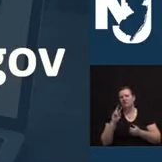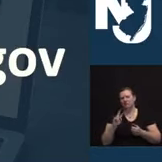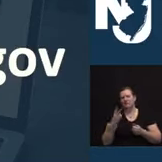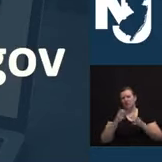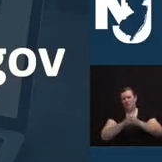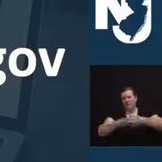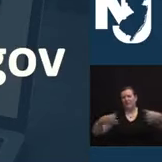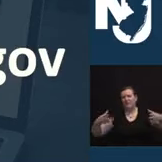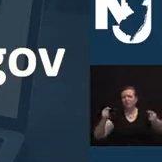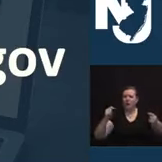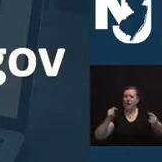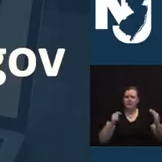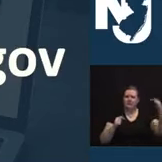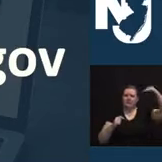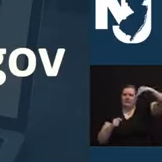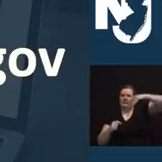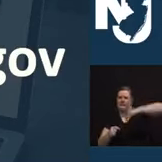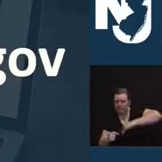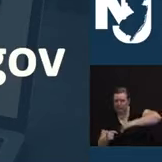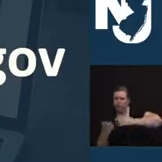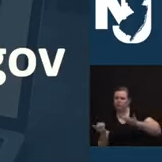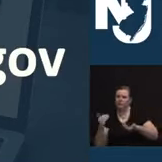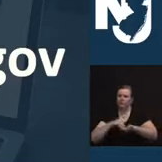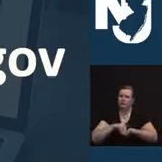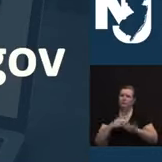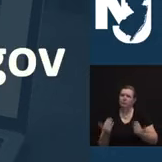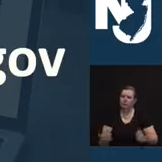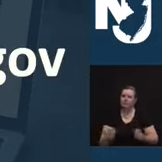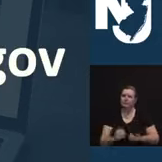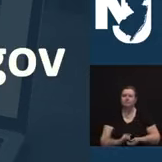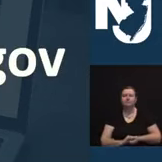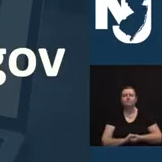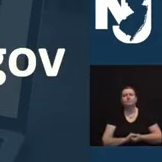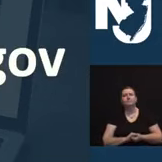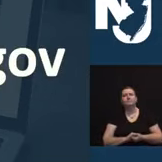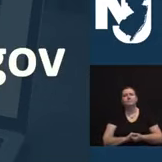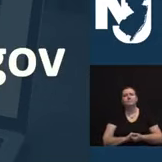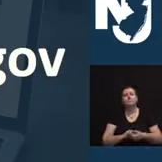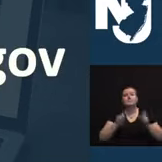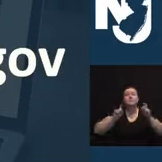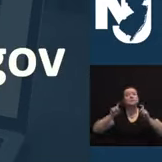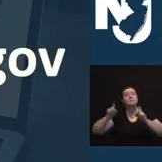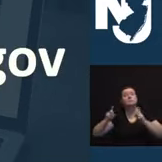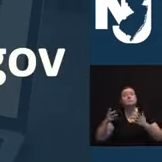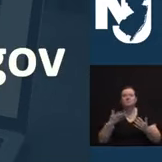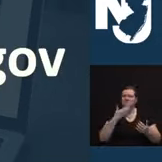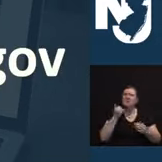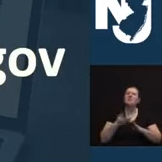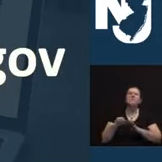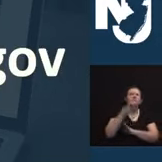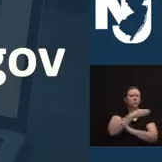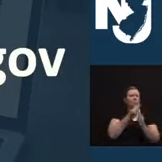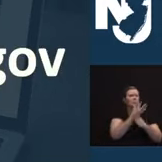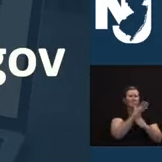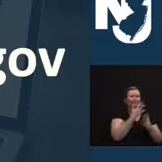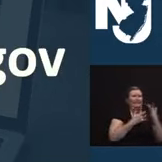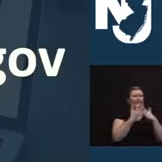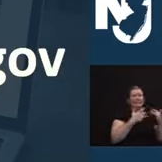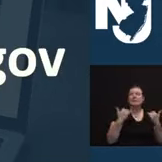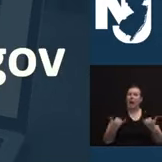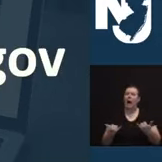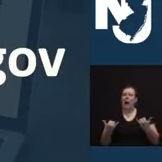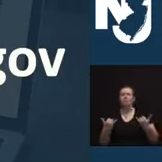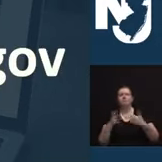stronger than they were in the spring. We are now at a point where we are recording, on average, approximately 45,000